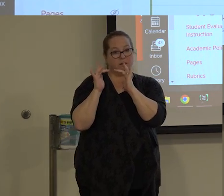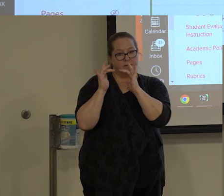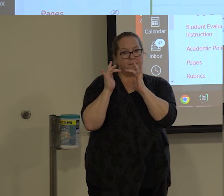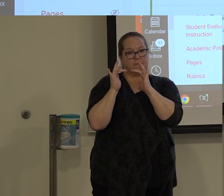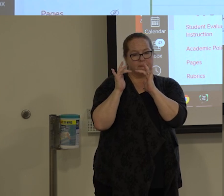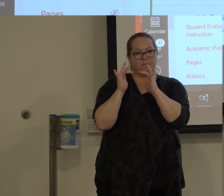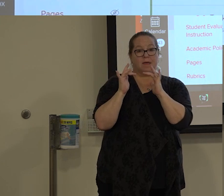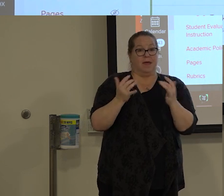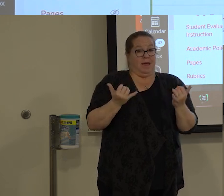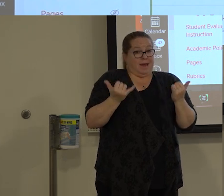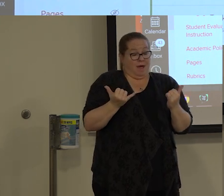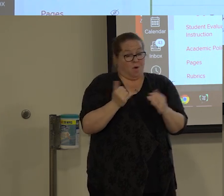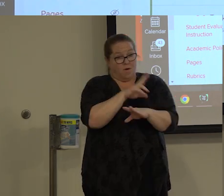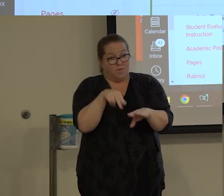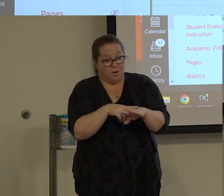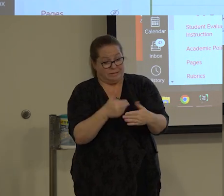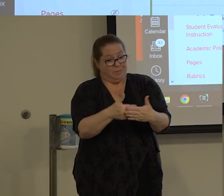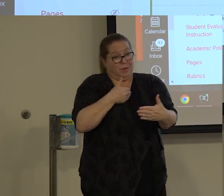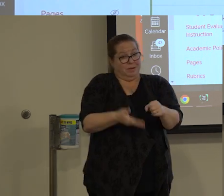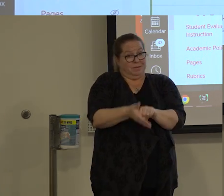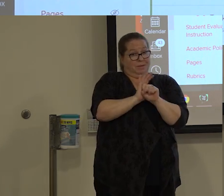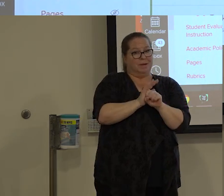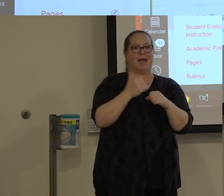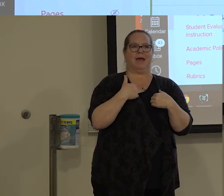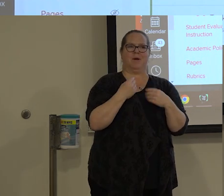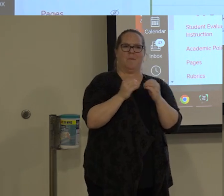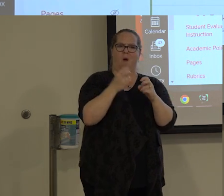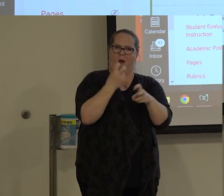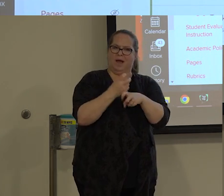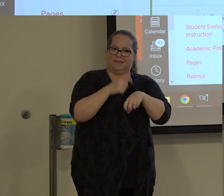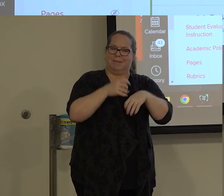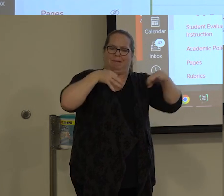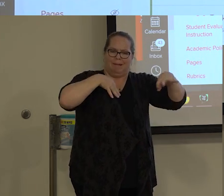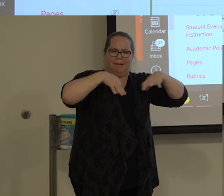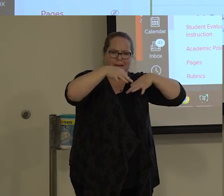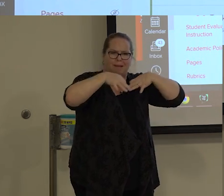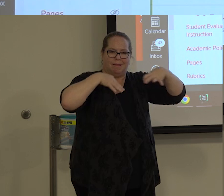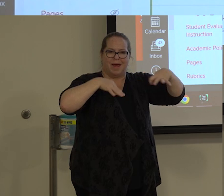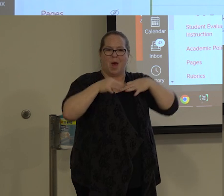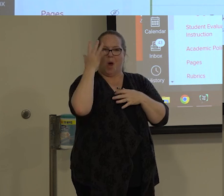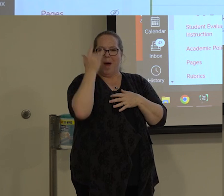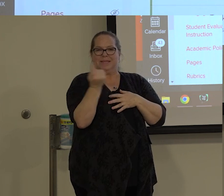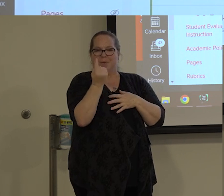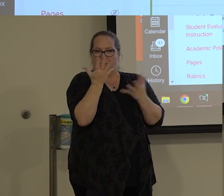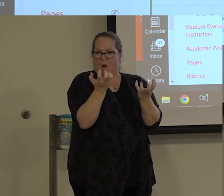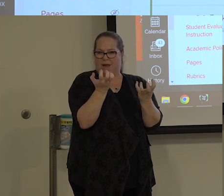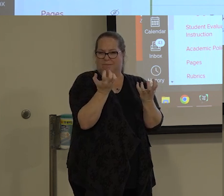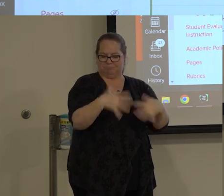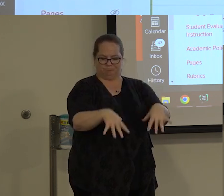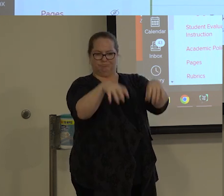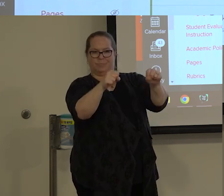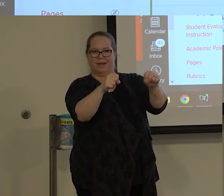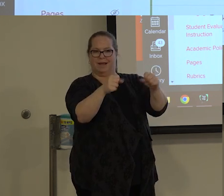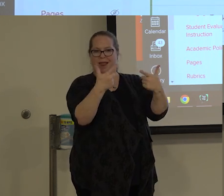online. Now, of course, pre-pandemic, we had a harder time trying to explain to people why someone might want to